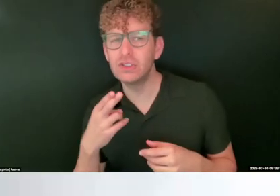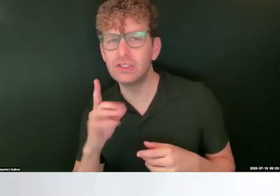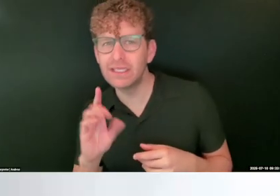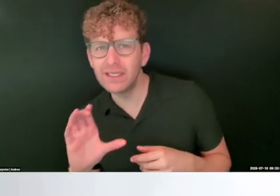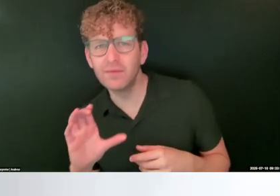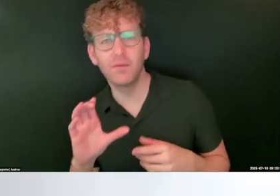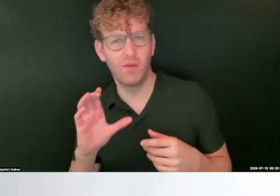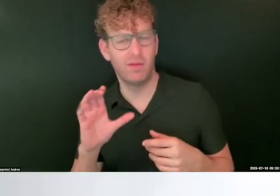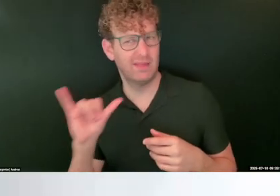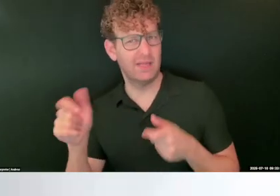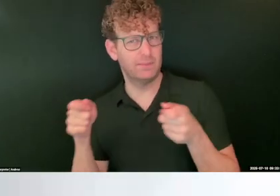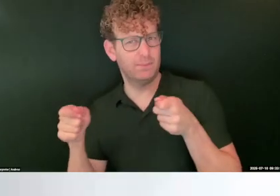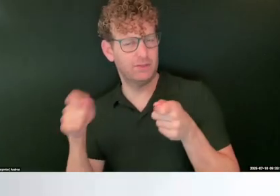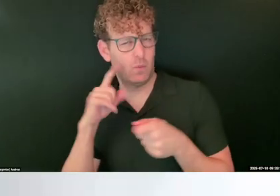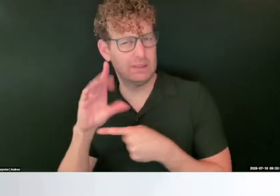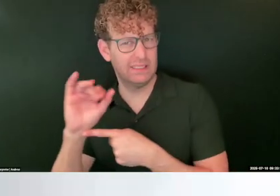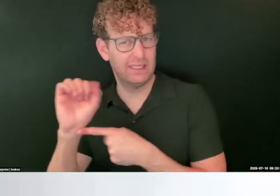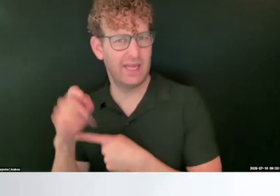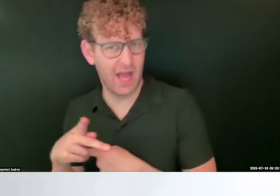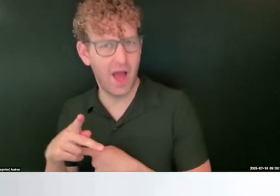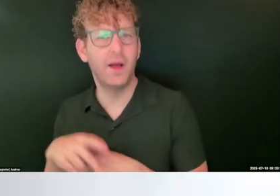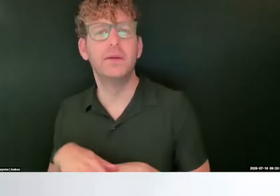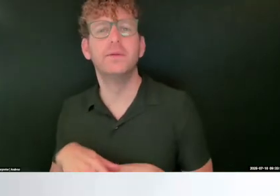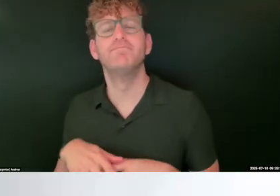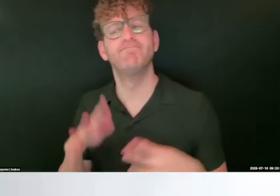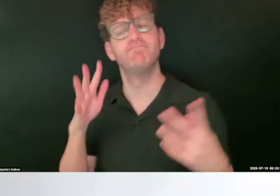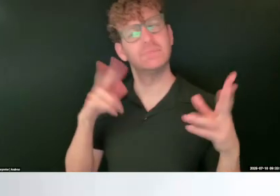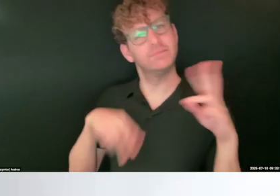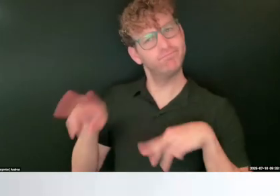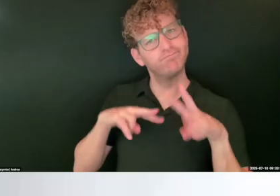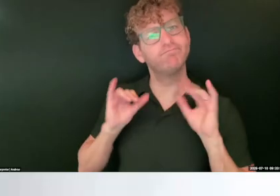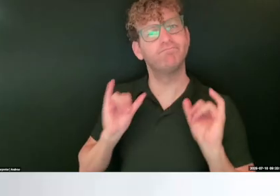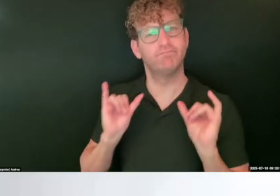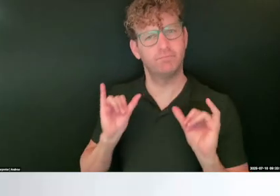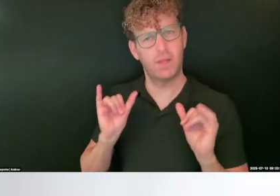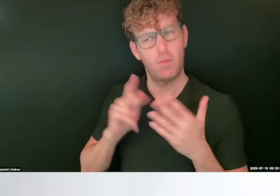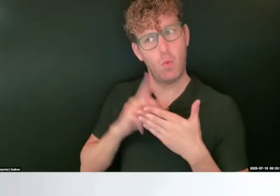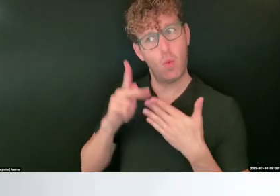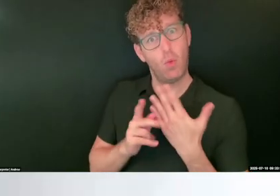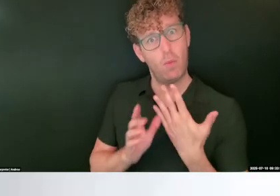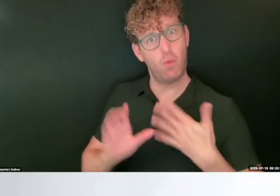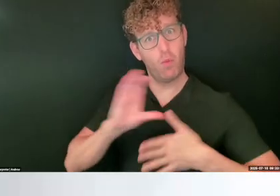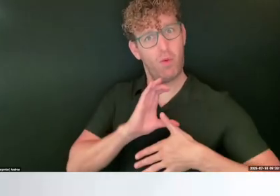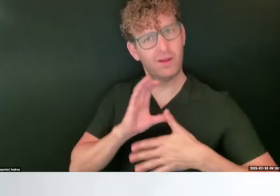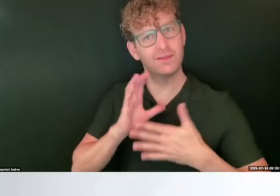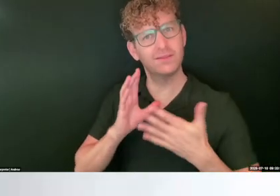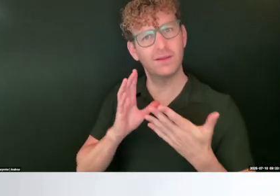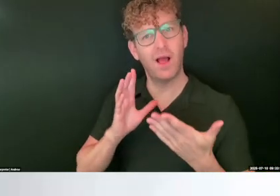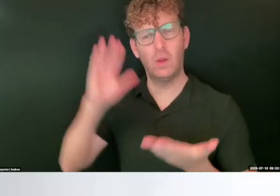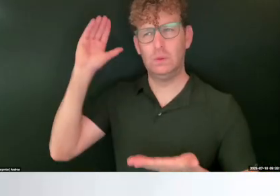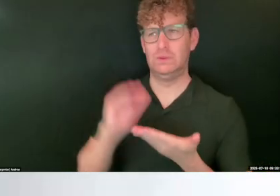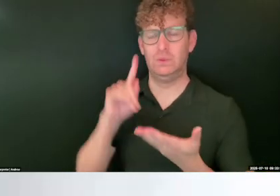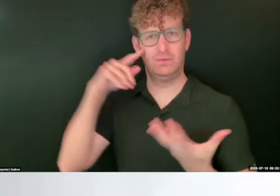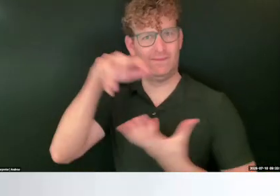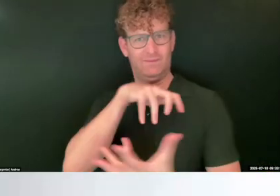of program criteria would be essential to reducing confusion and to help ensure that those who participate in CARB's